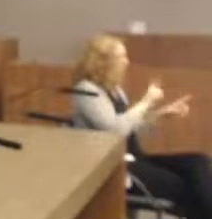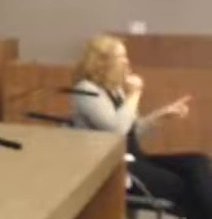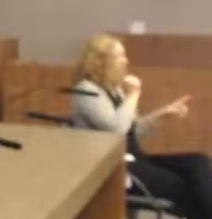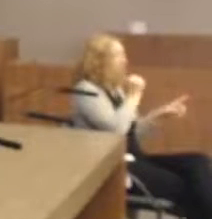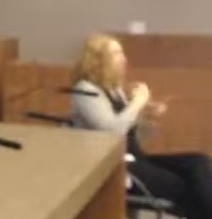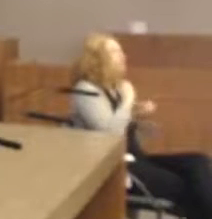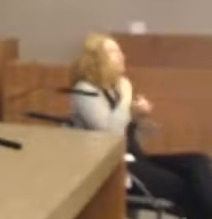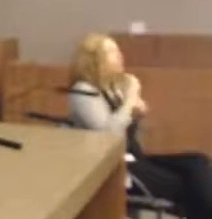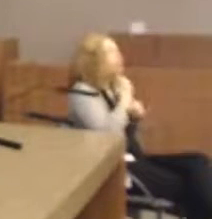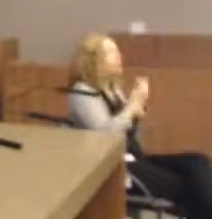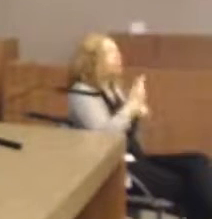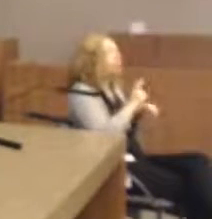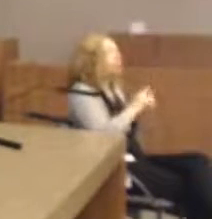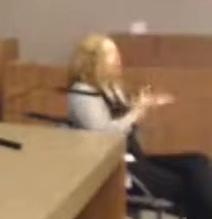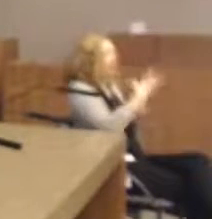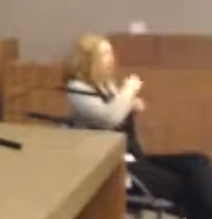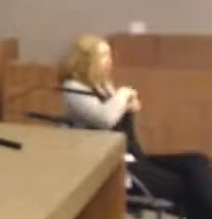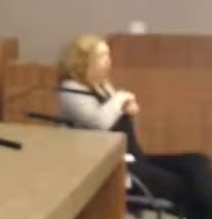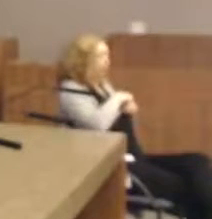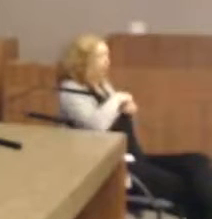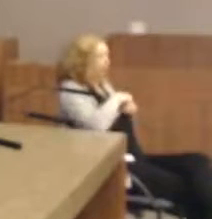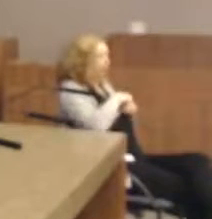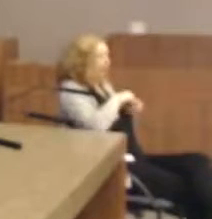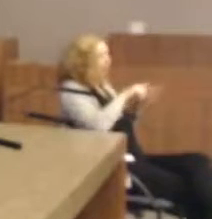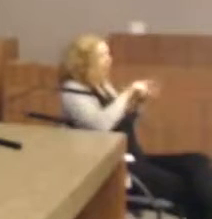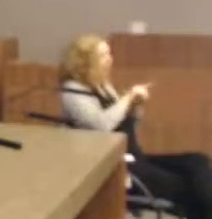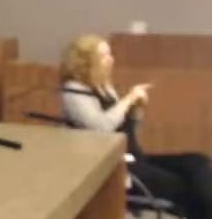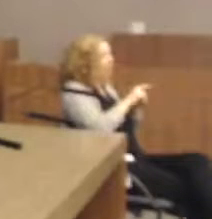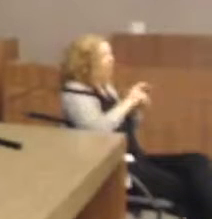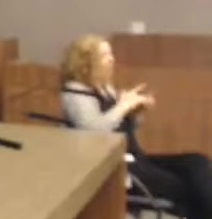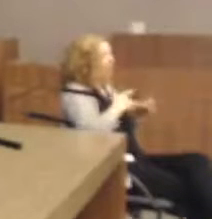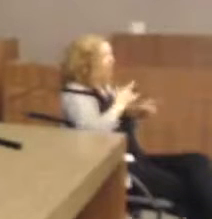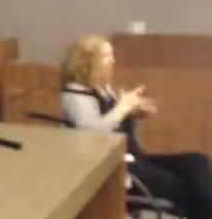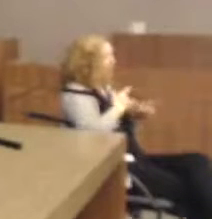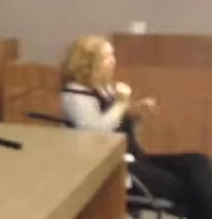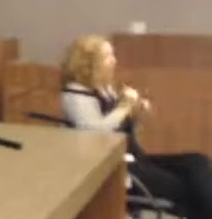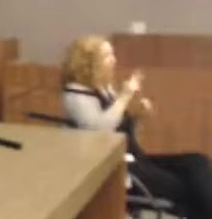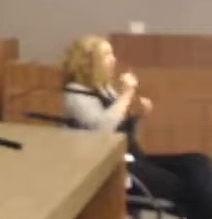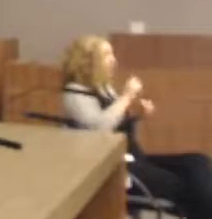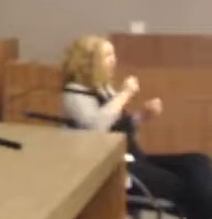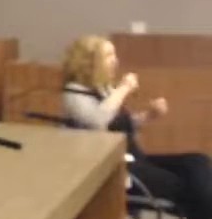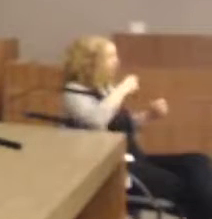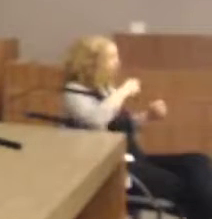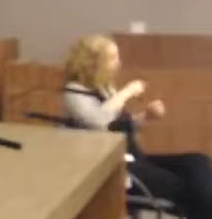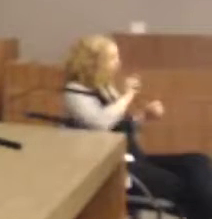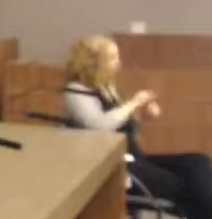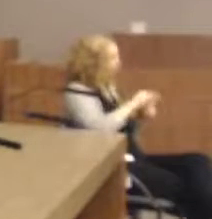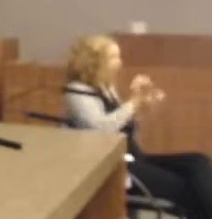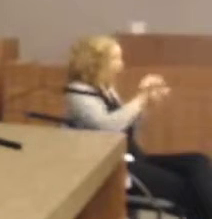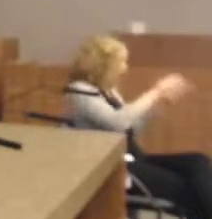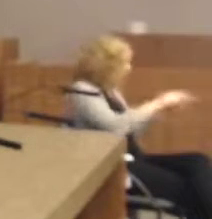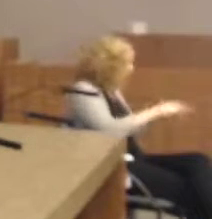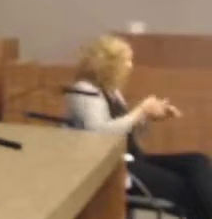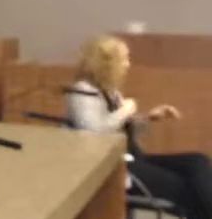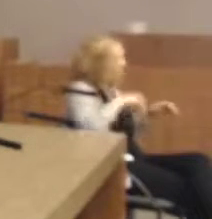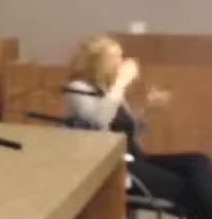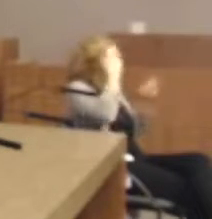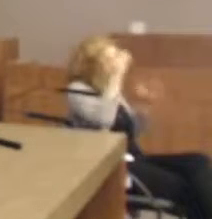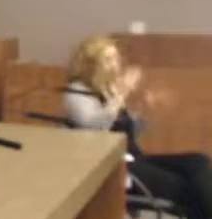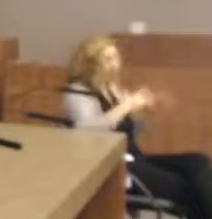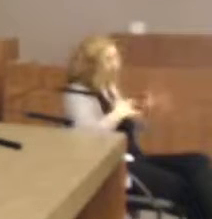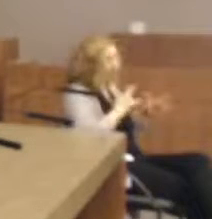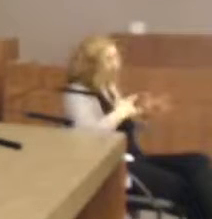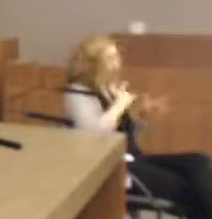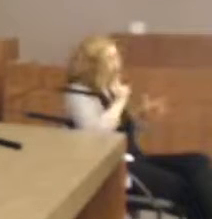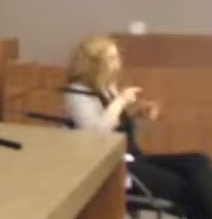memory, but they integrated as sensory memory, can re-trigger the trauma, right? And then we don't know what those sensations that they